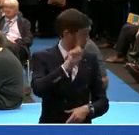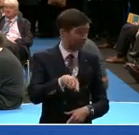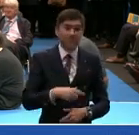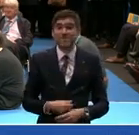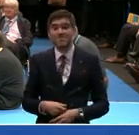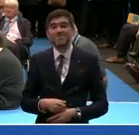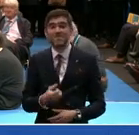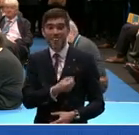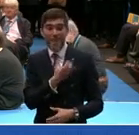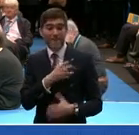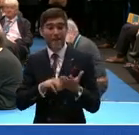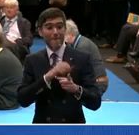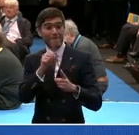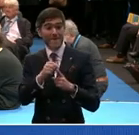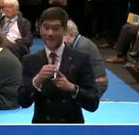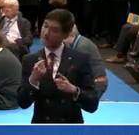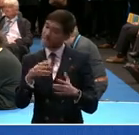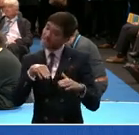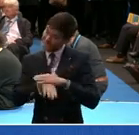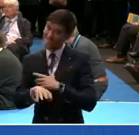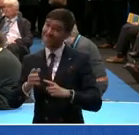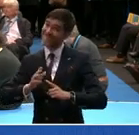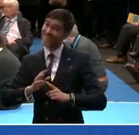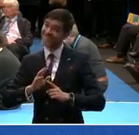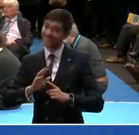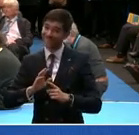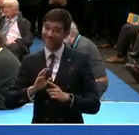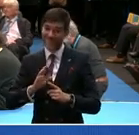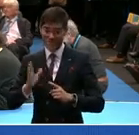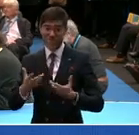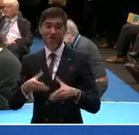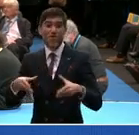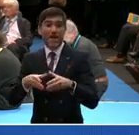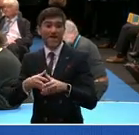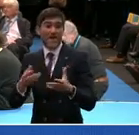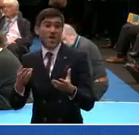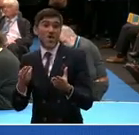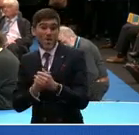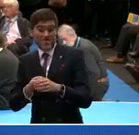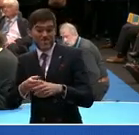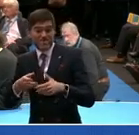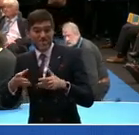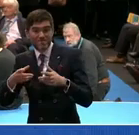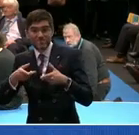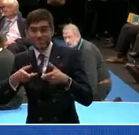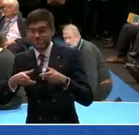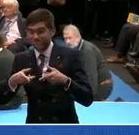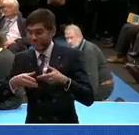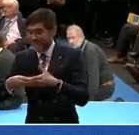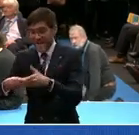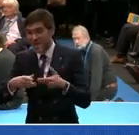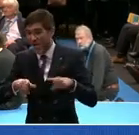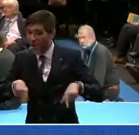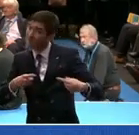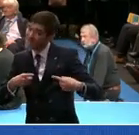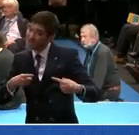Labour MPs, some of whom even sit with the leader of the opposition at his shadow cabinet table,